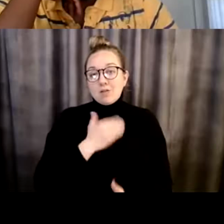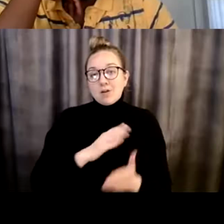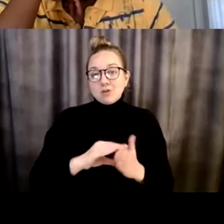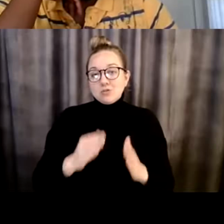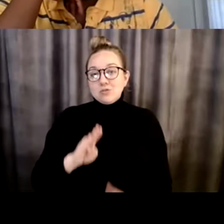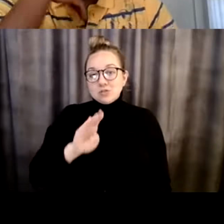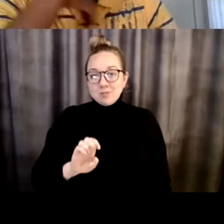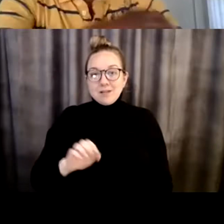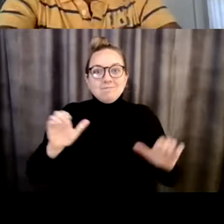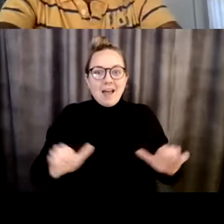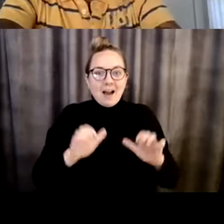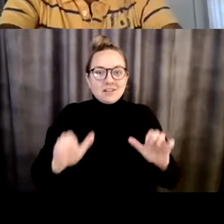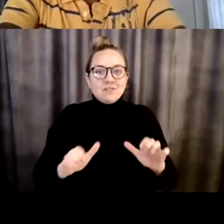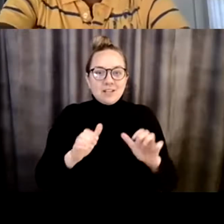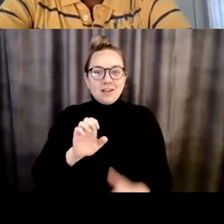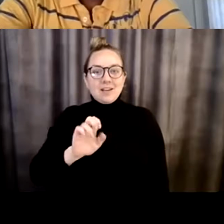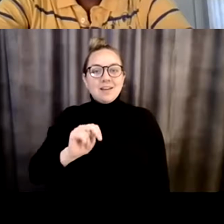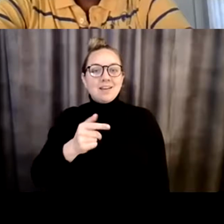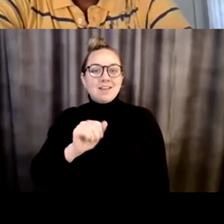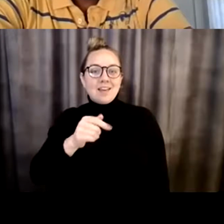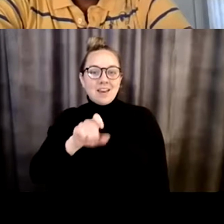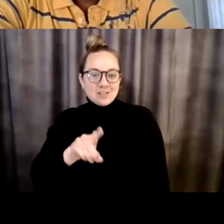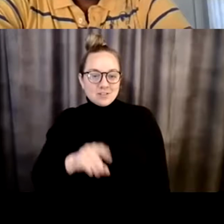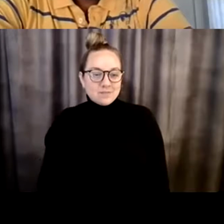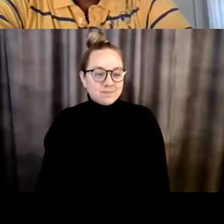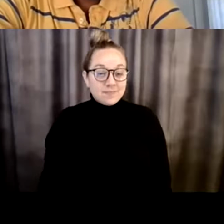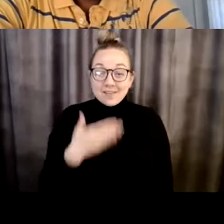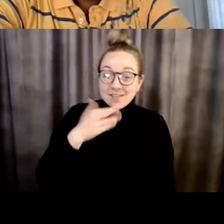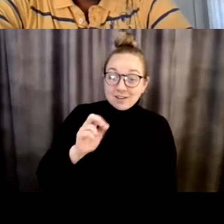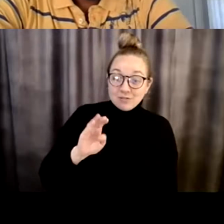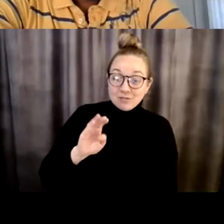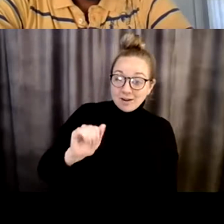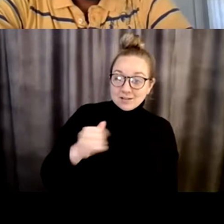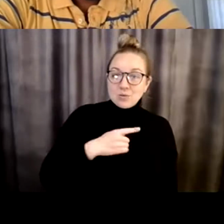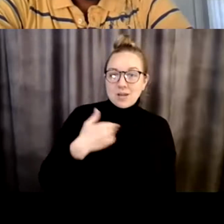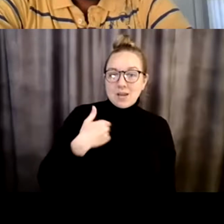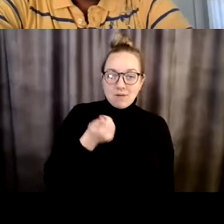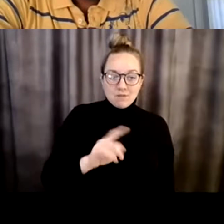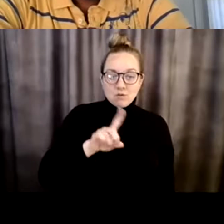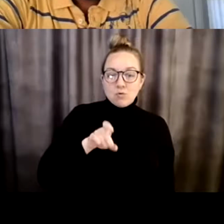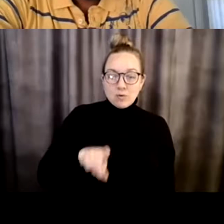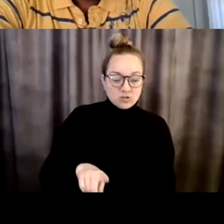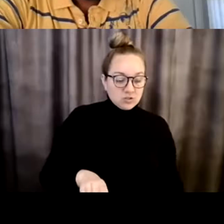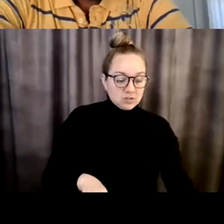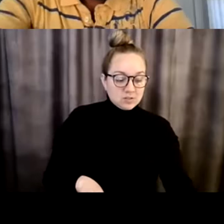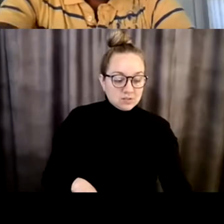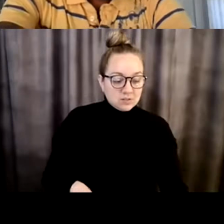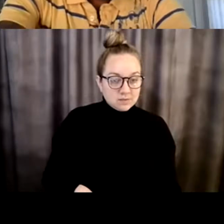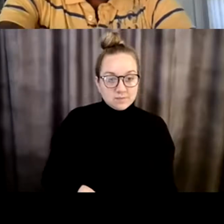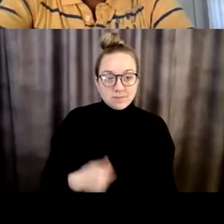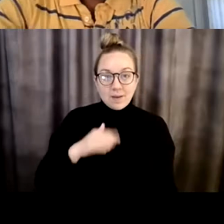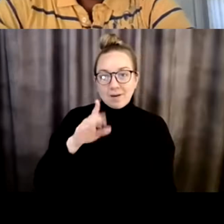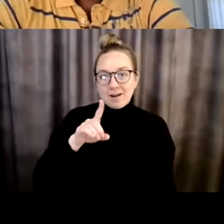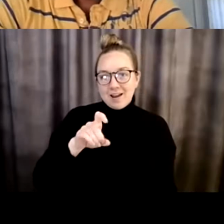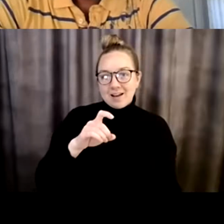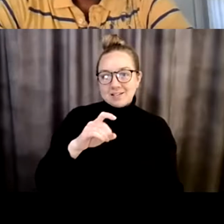Thank you, Rebecca. Okay, so the way we have this set up, we have a couple of questions that we've been presented that I'm gonna ask all the panelists, and